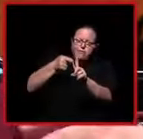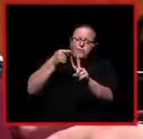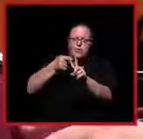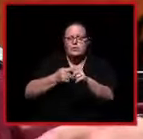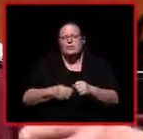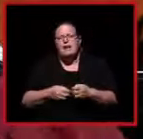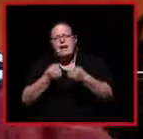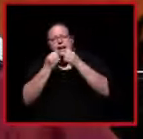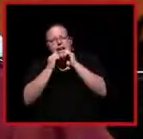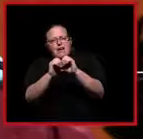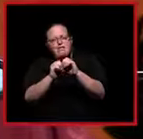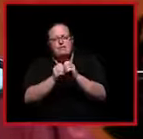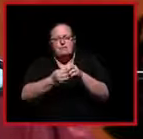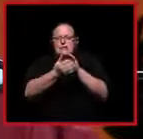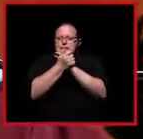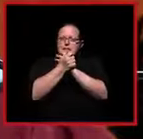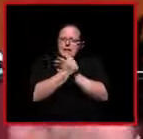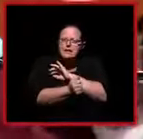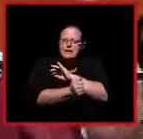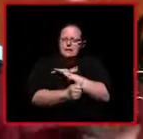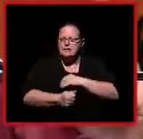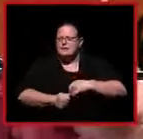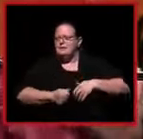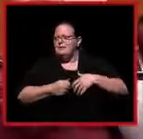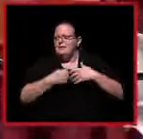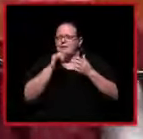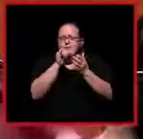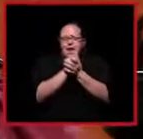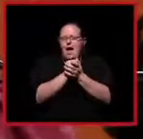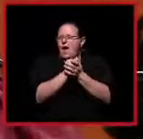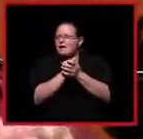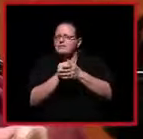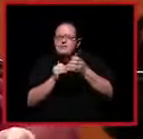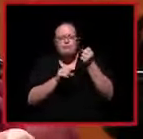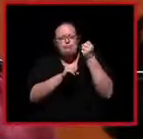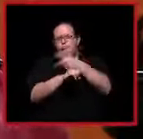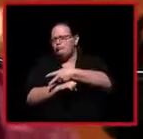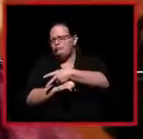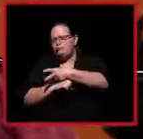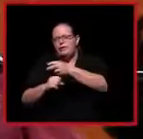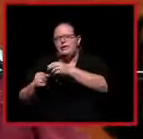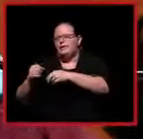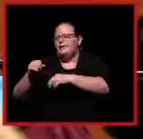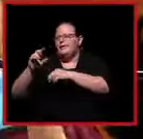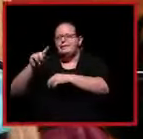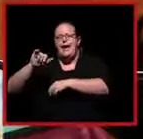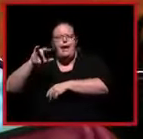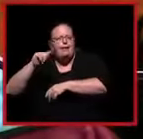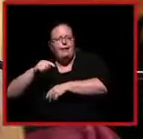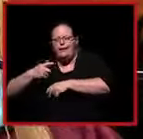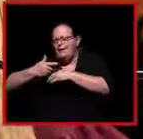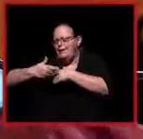about skill. And that trumps talent 7 days a week.